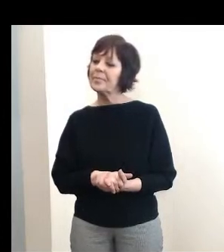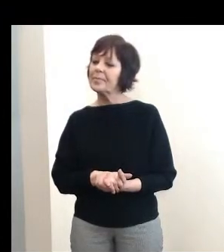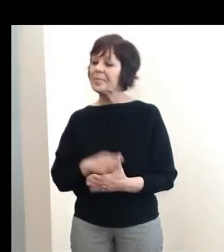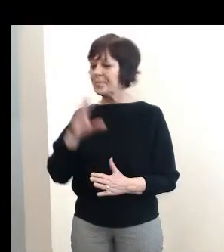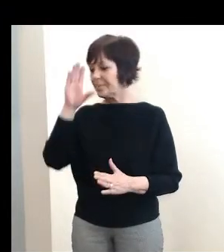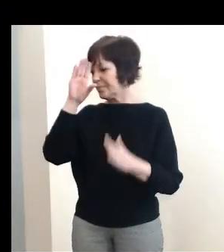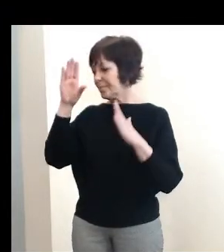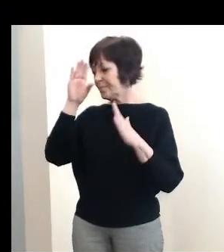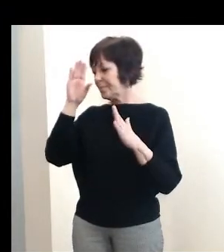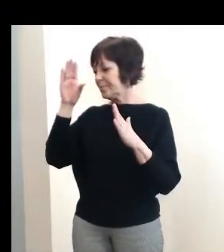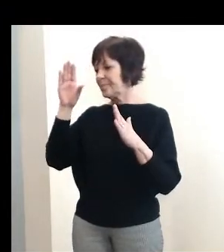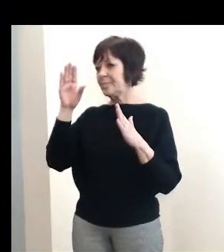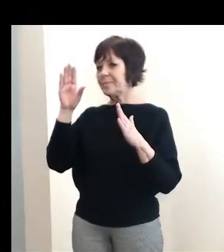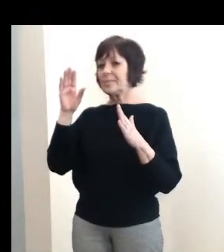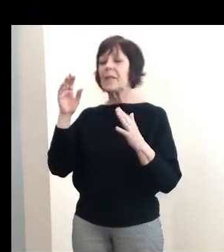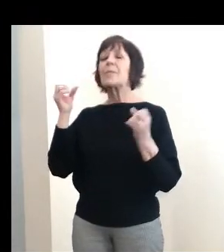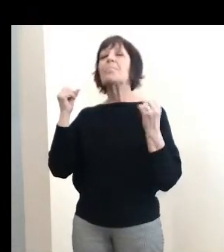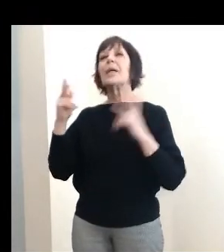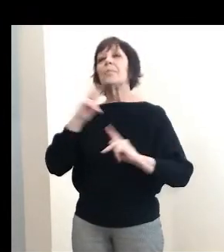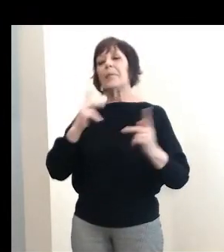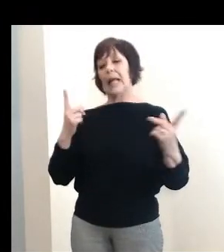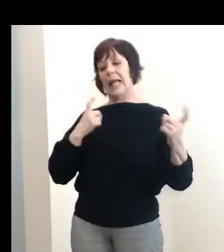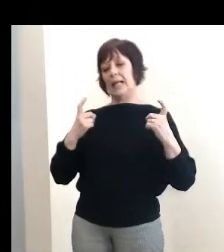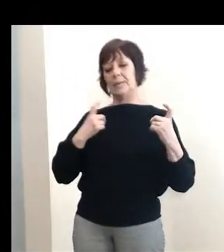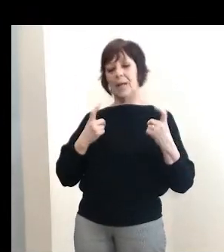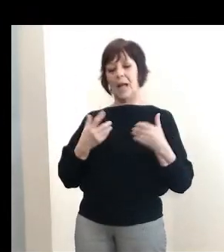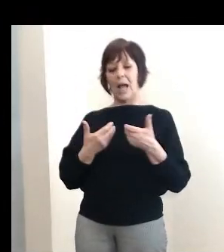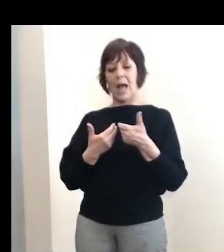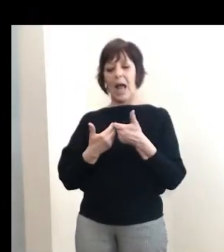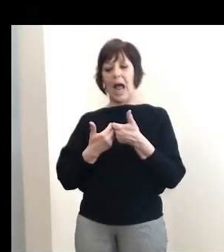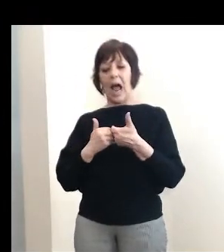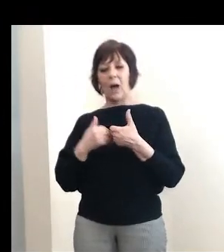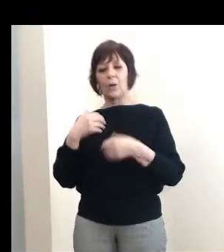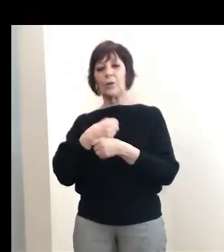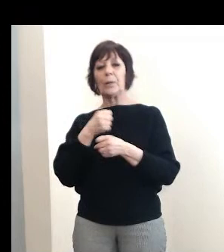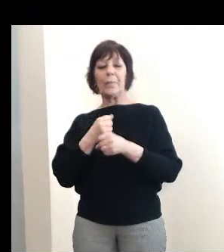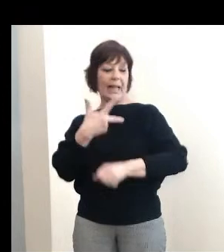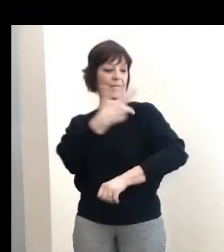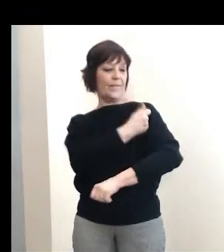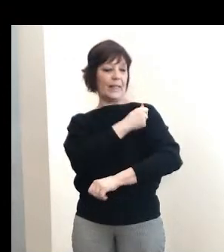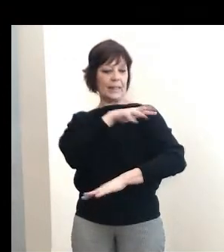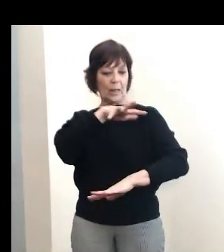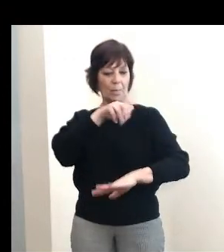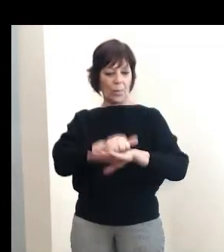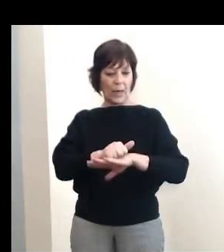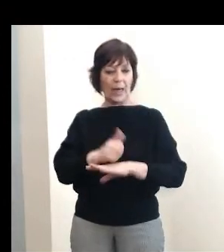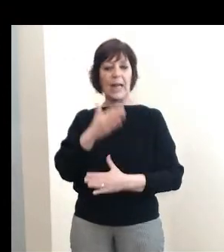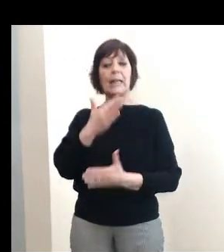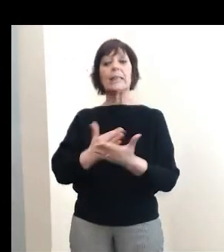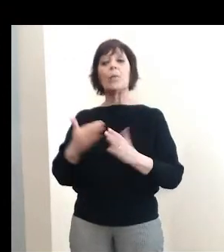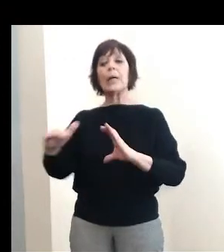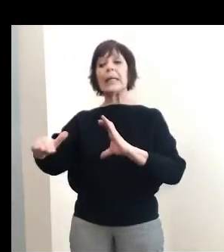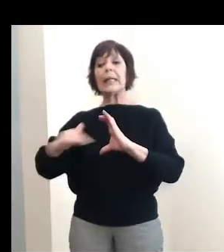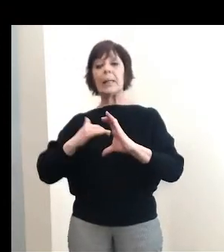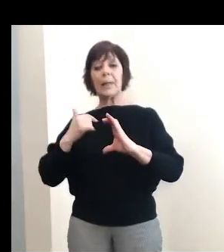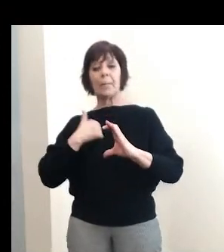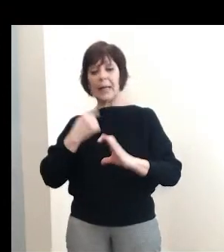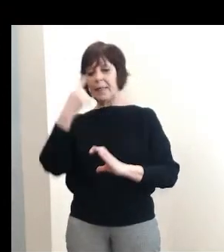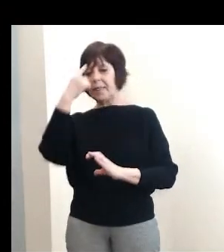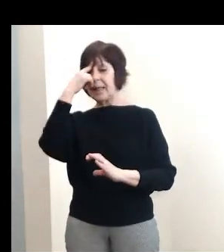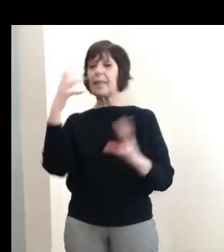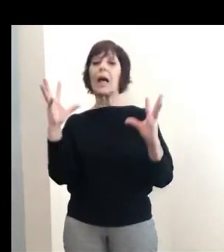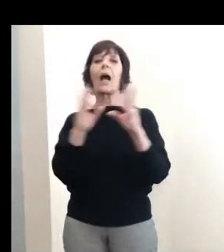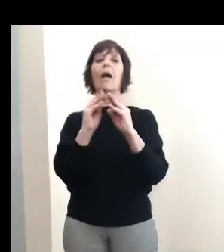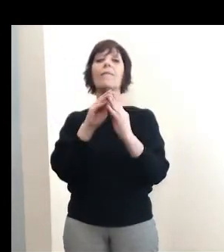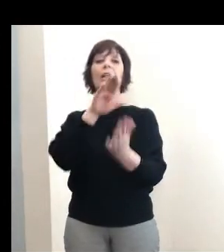Hi, so I'm getting a lot of questions from people about how to make vaccine appointments, and somebody emailed me today thinking that the convention center clinic was